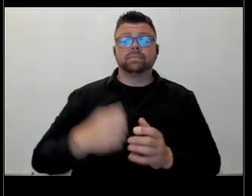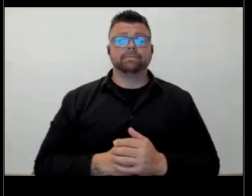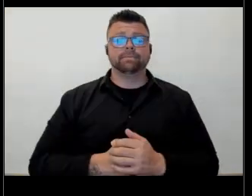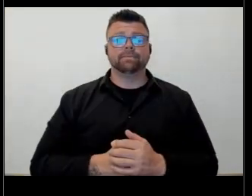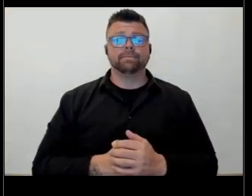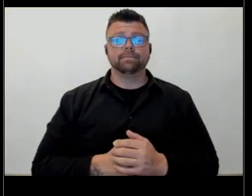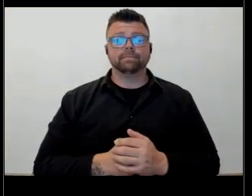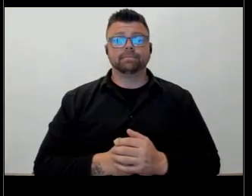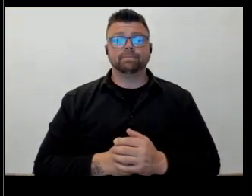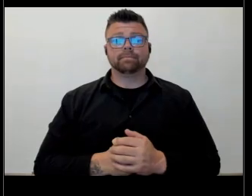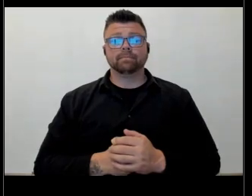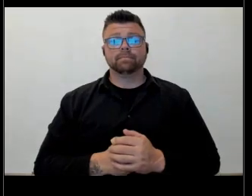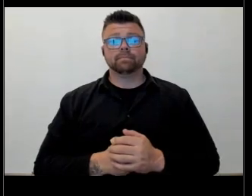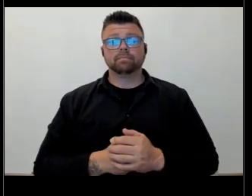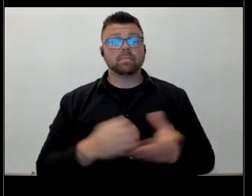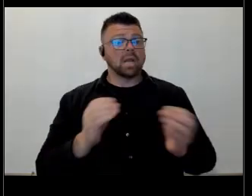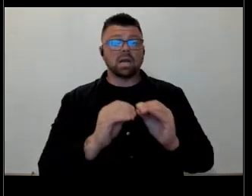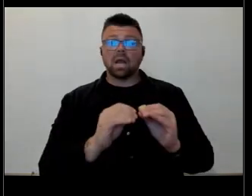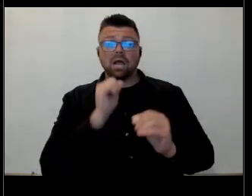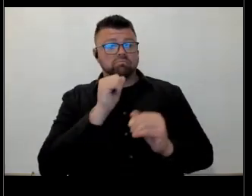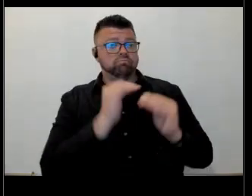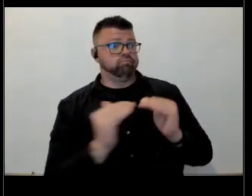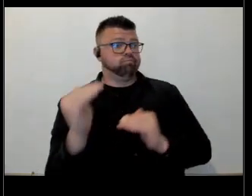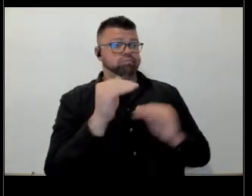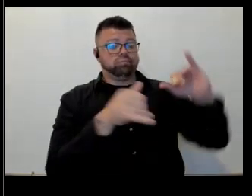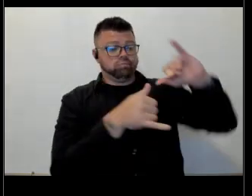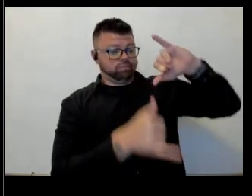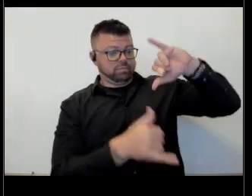no higher than 48 inches for a forward reach,